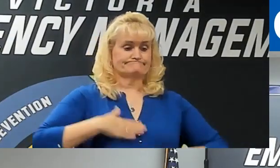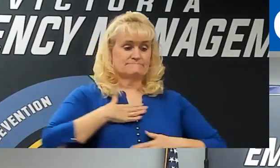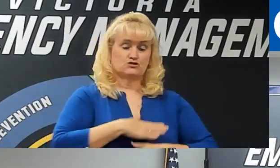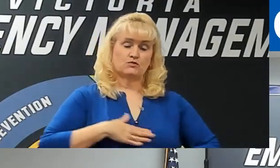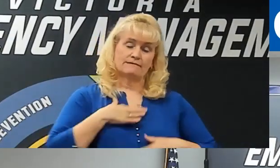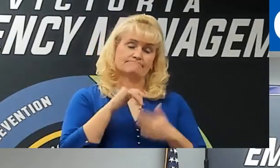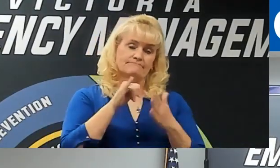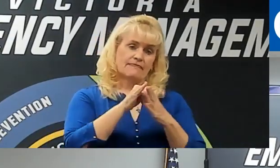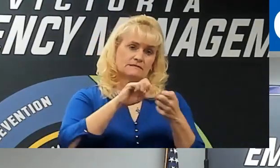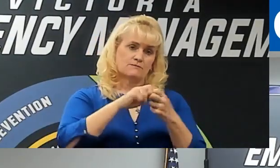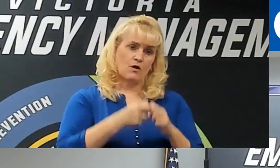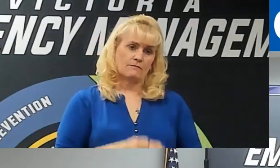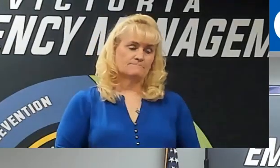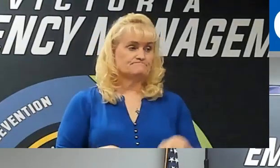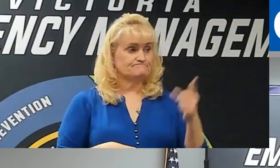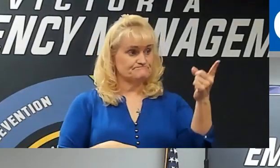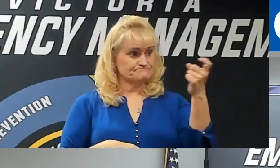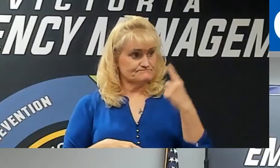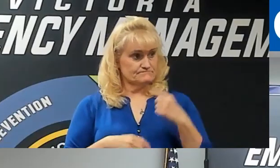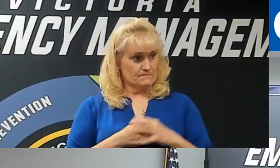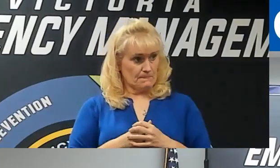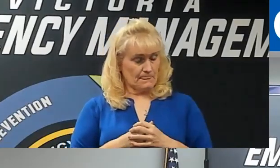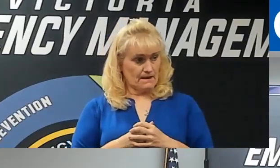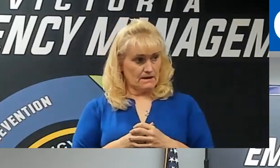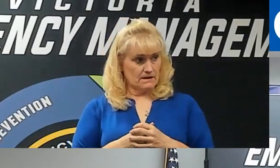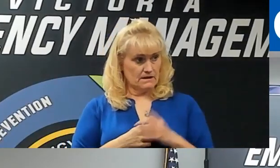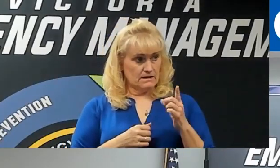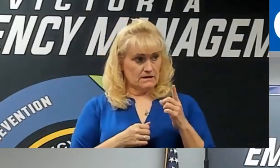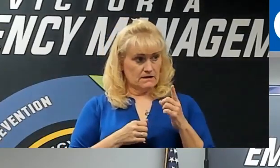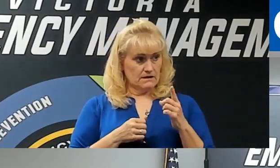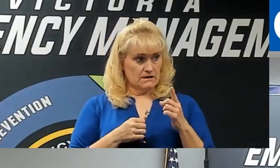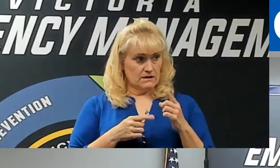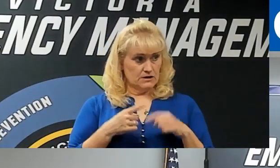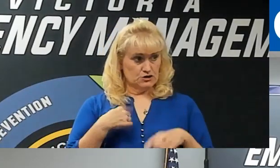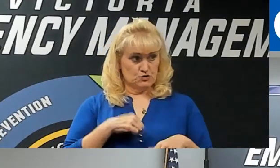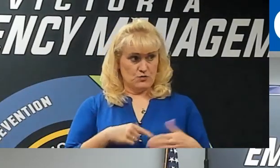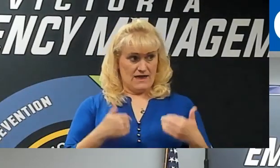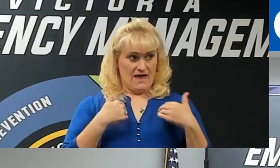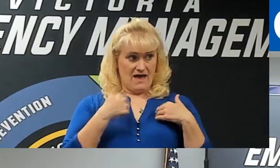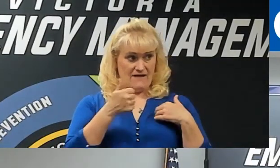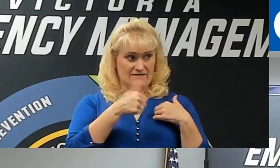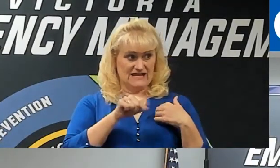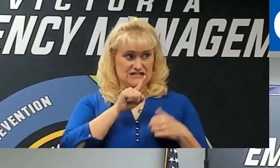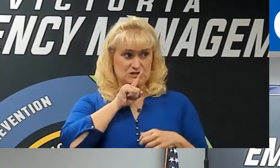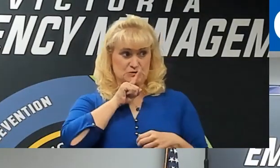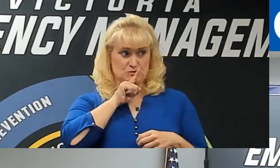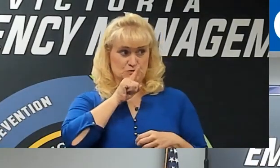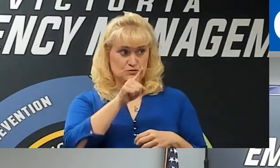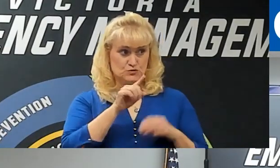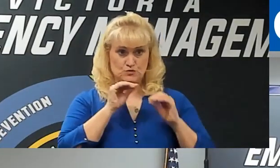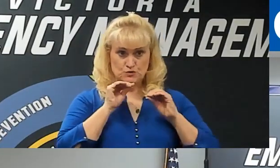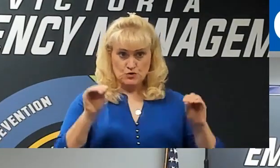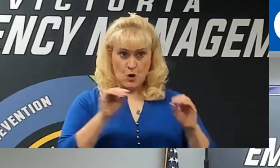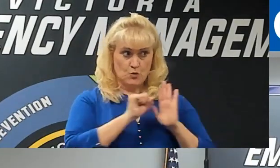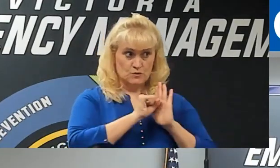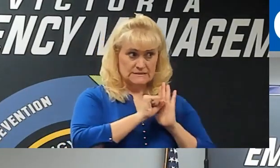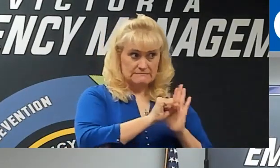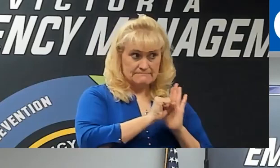Good. Any more questions? Last one's pretty quick. I mean, do you think, have we had any truly asymptomatic, literally no symptoms?